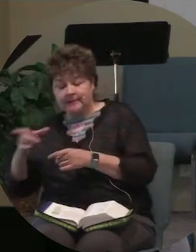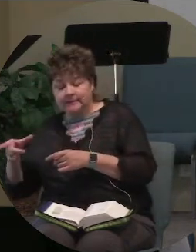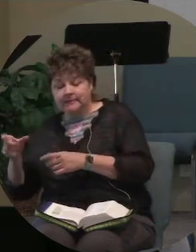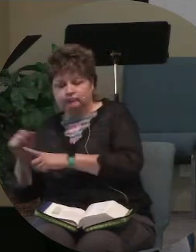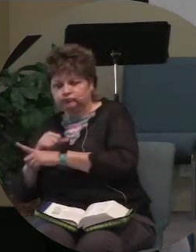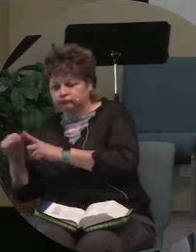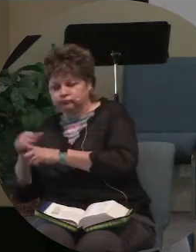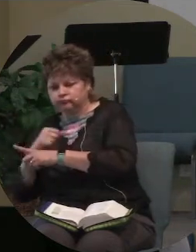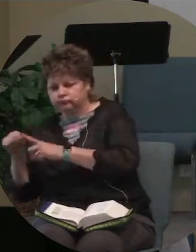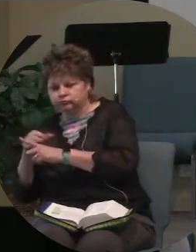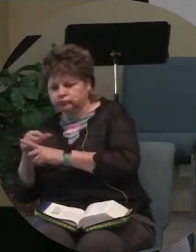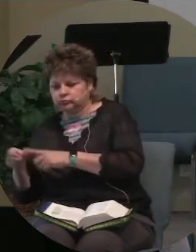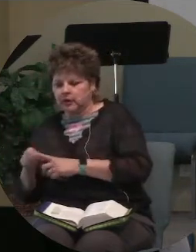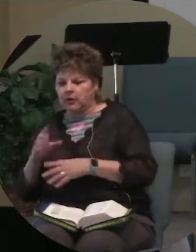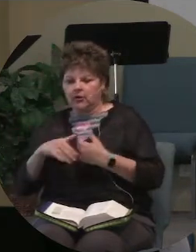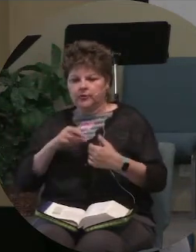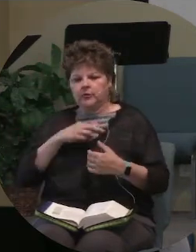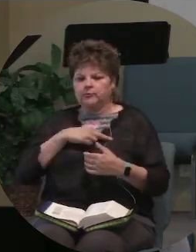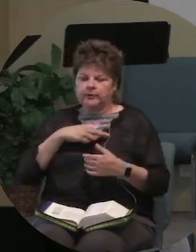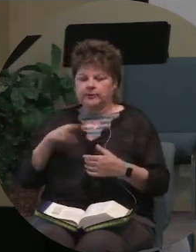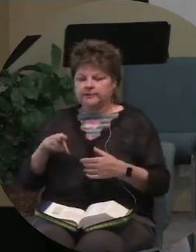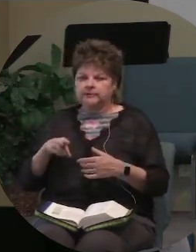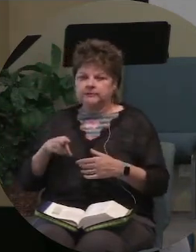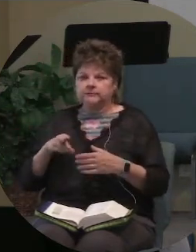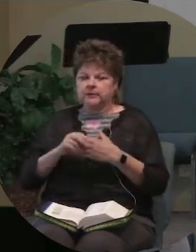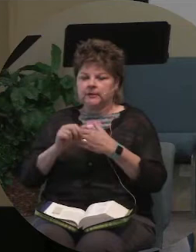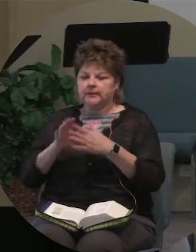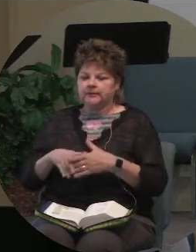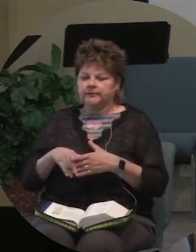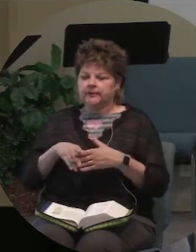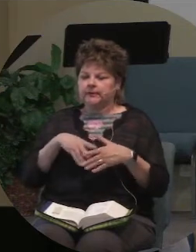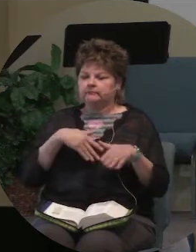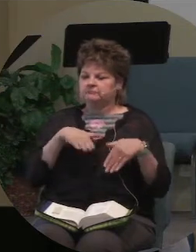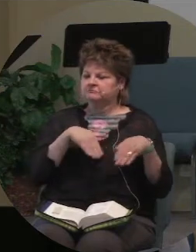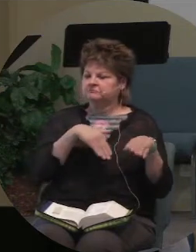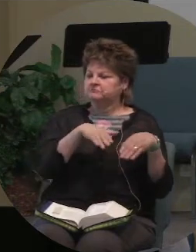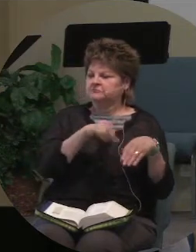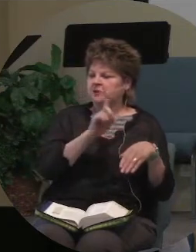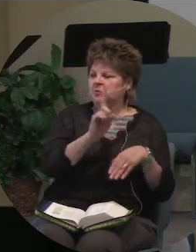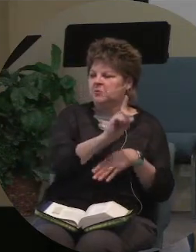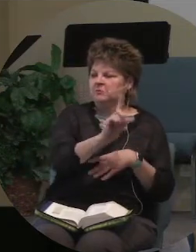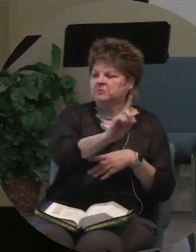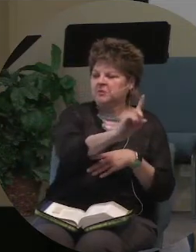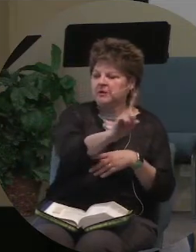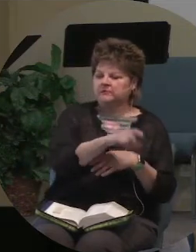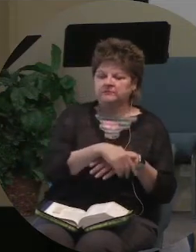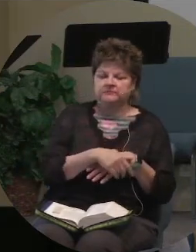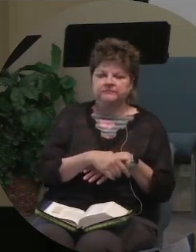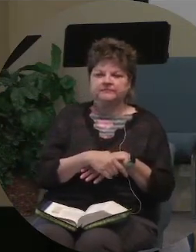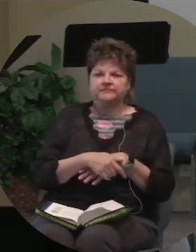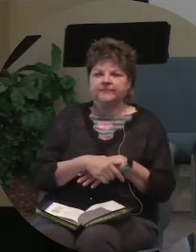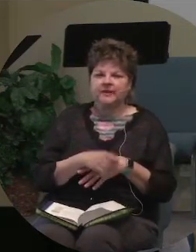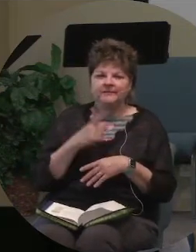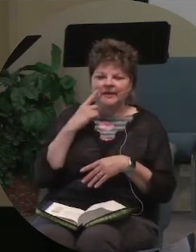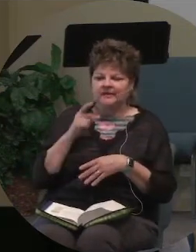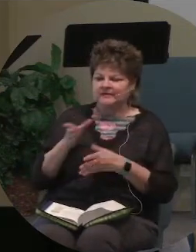religious people walk by him, and the Hebrews and the scribes and, you know, everybody, and they walk by, and because